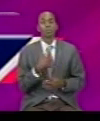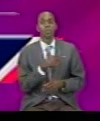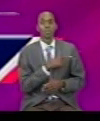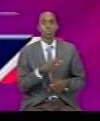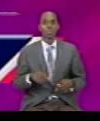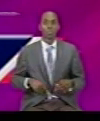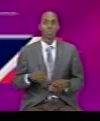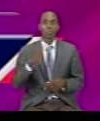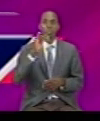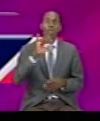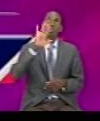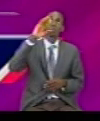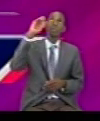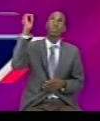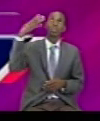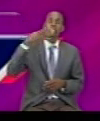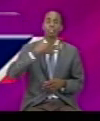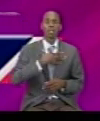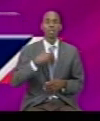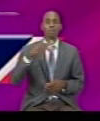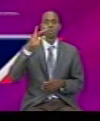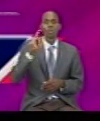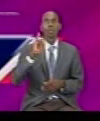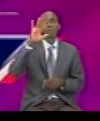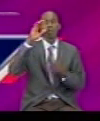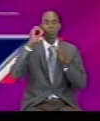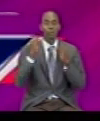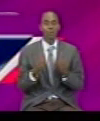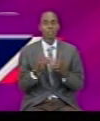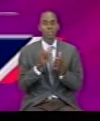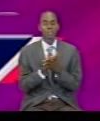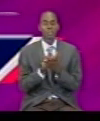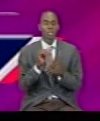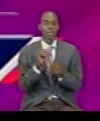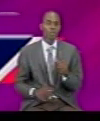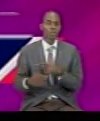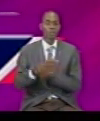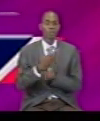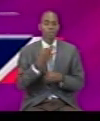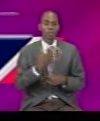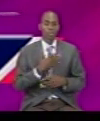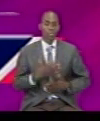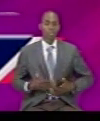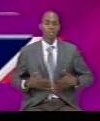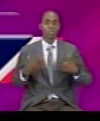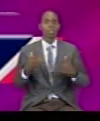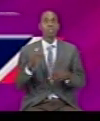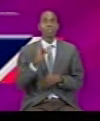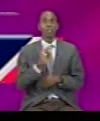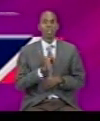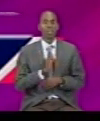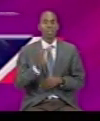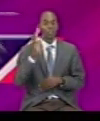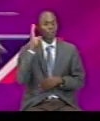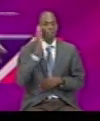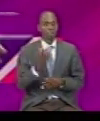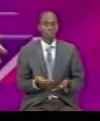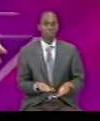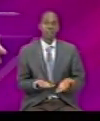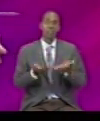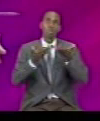your grace and by your power that every day of my life I will lift up Jesus.